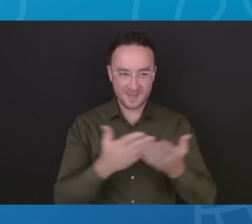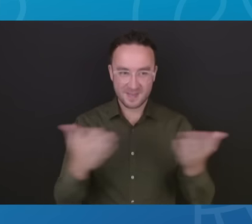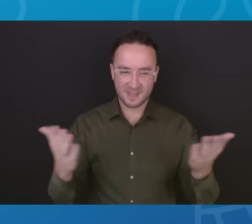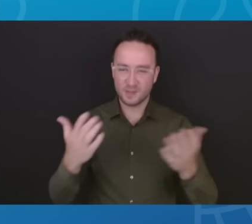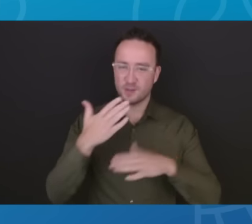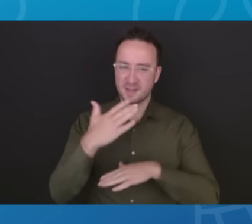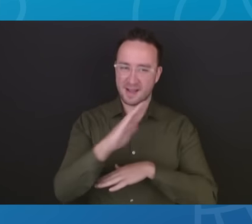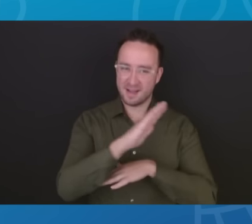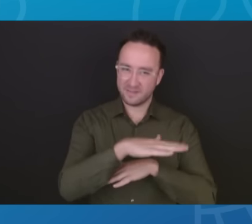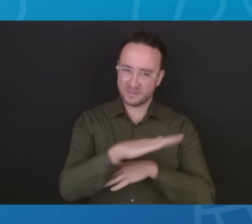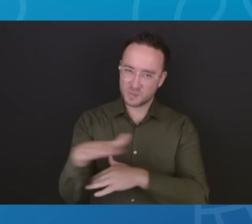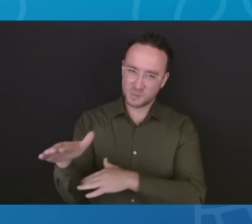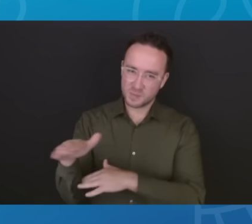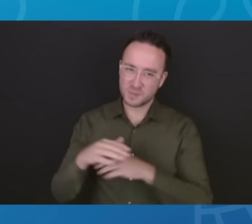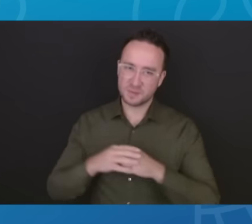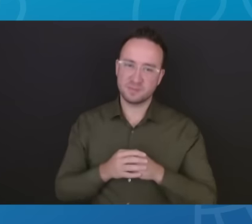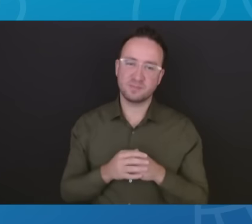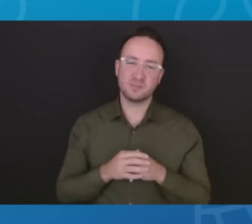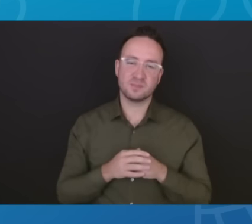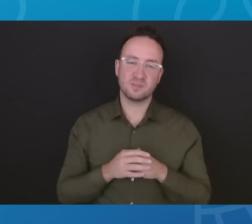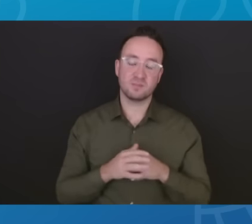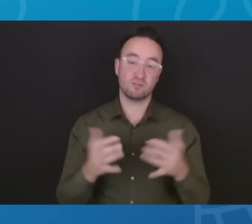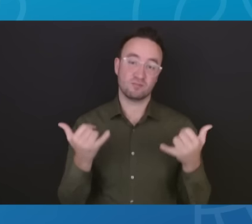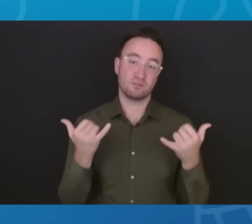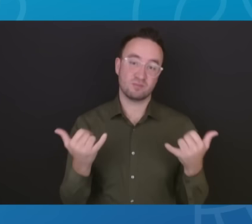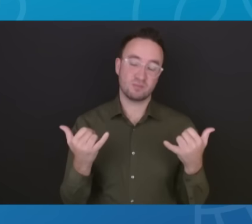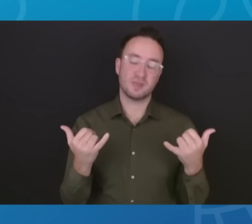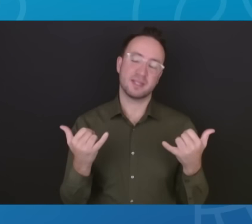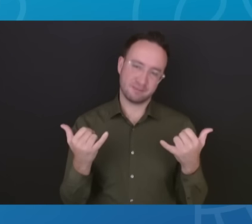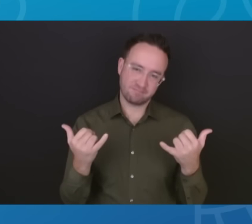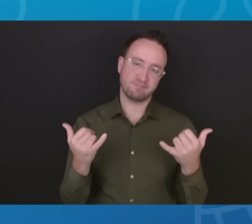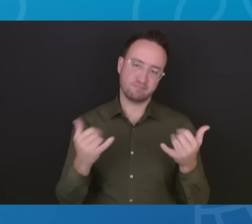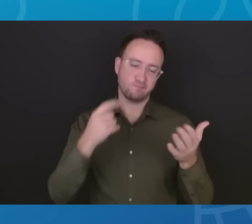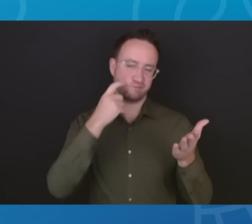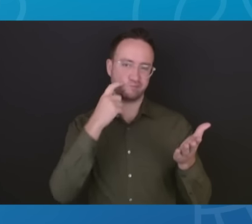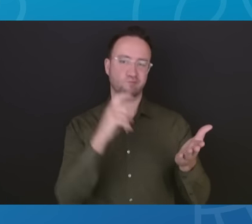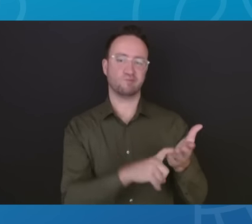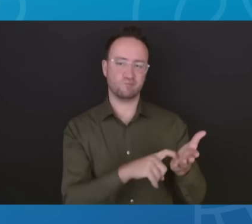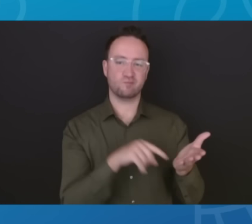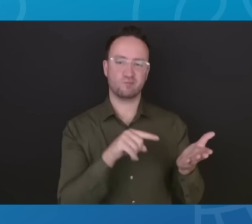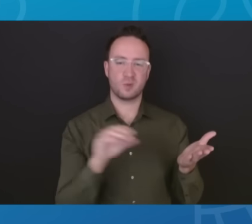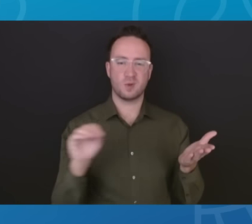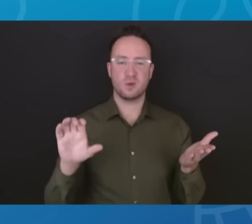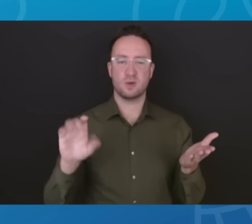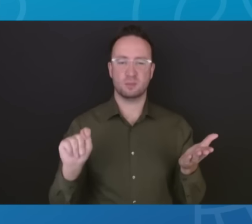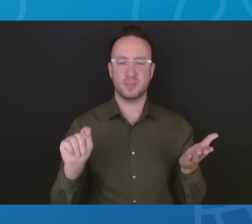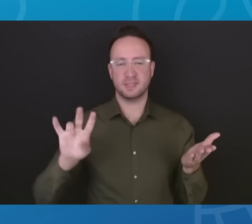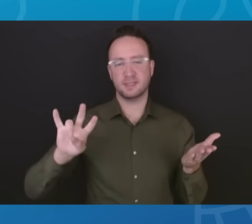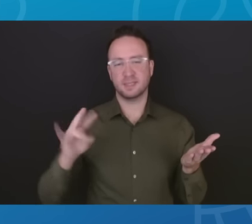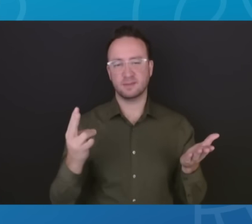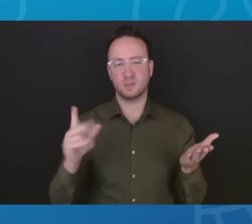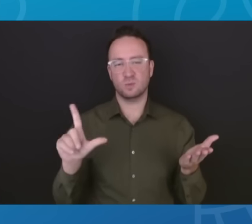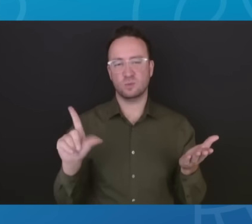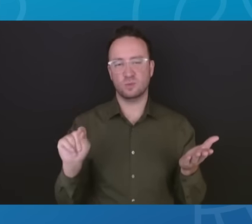Today marks the tragic anniversary of the October 7th, 2023 attacks against Israel,